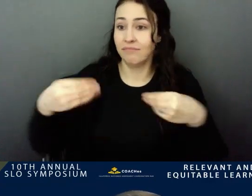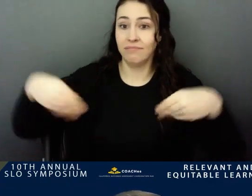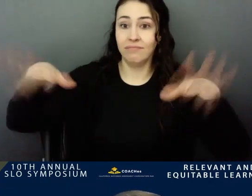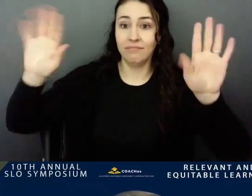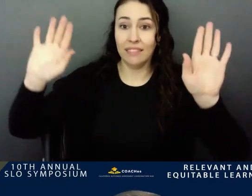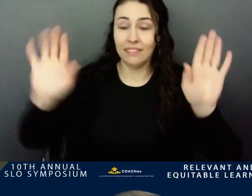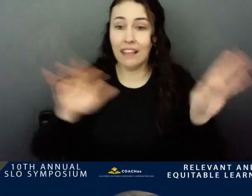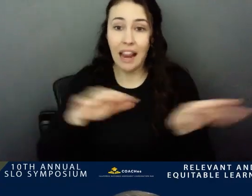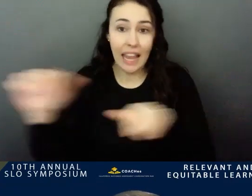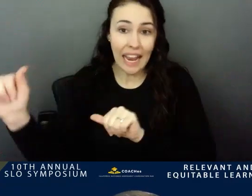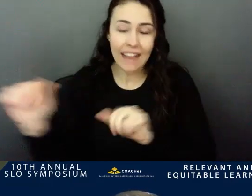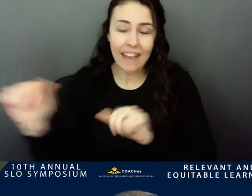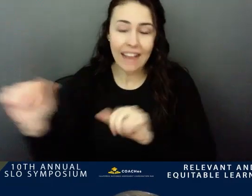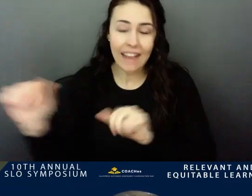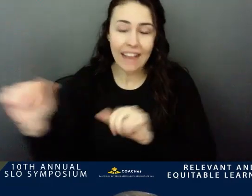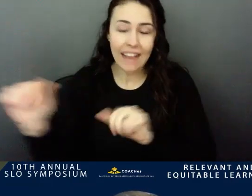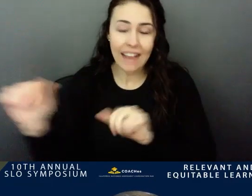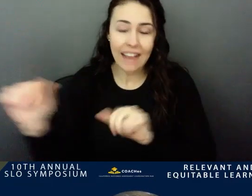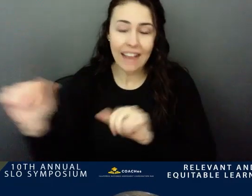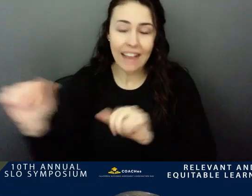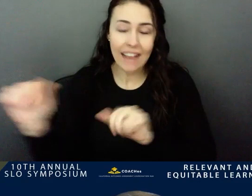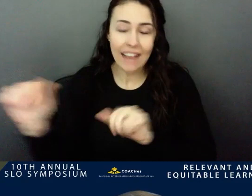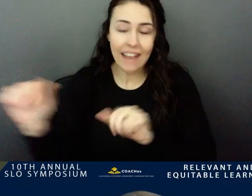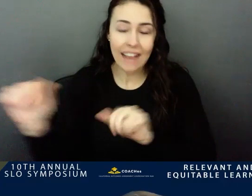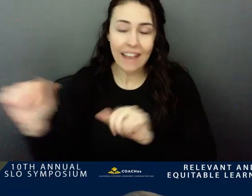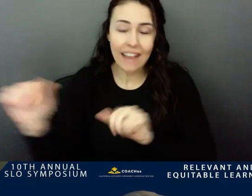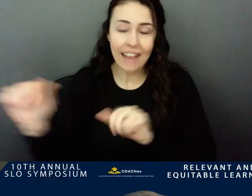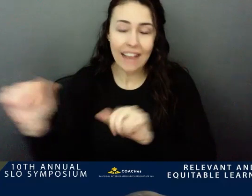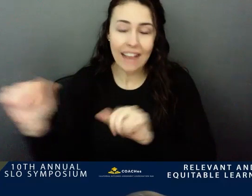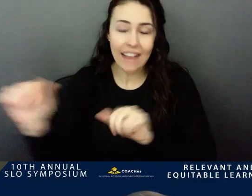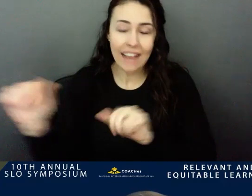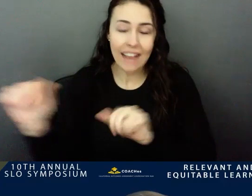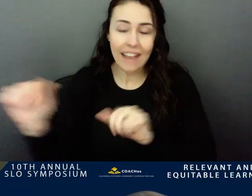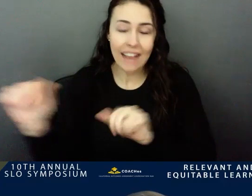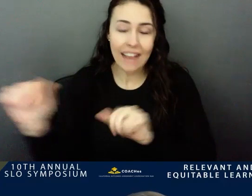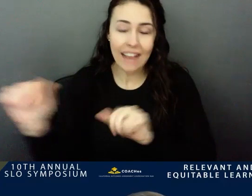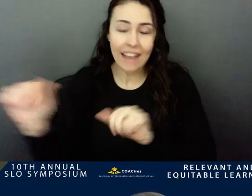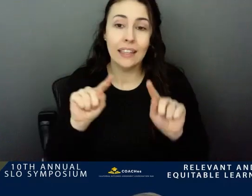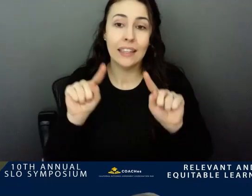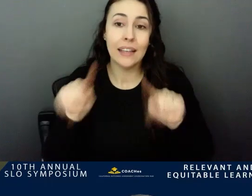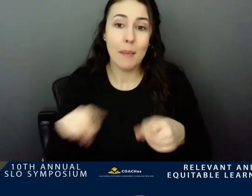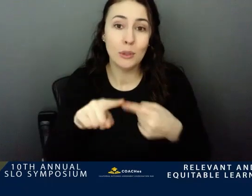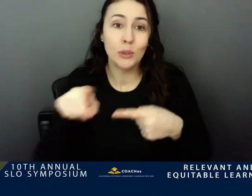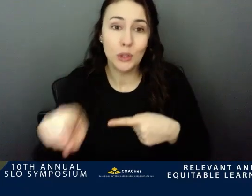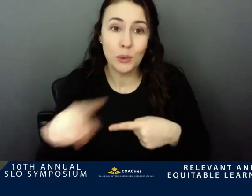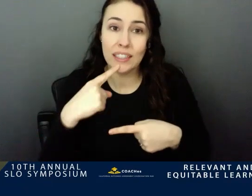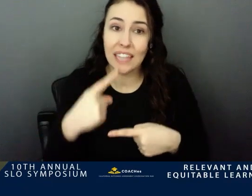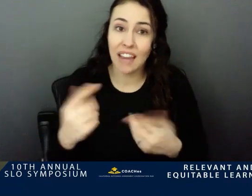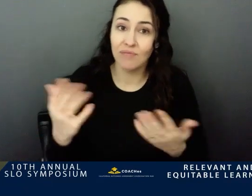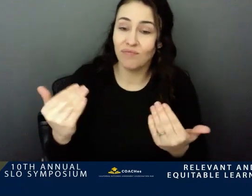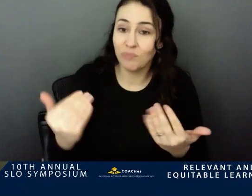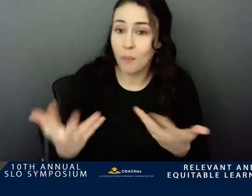you. And we say, you know, put us in a room with whoever you want from your institution to be involved. Maybe it's